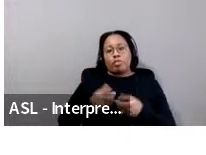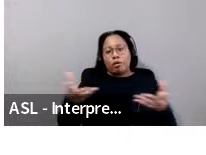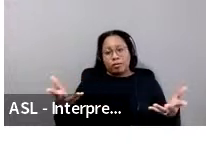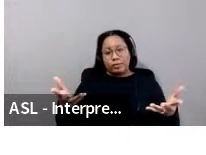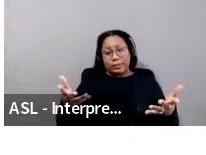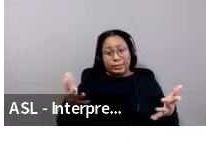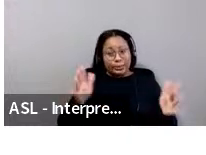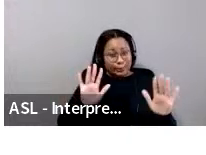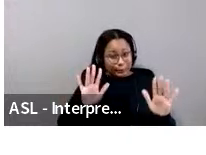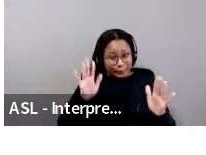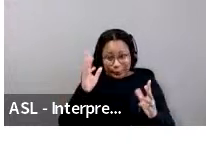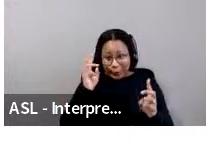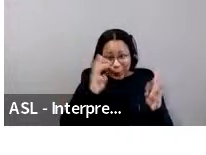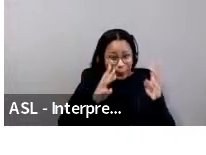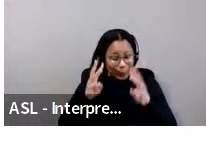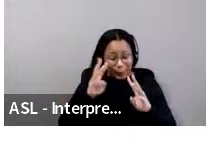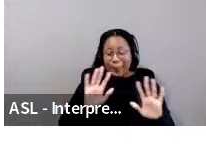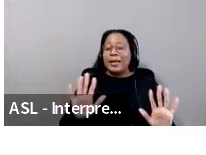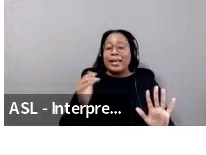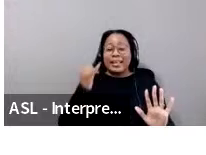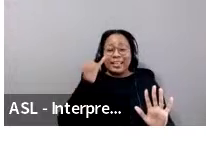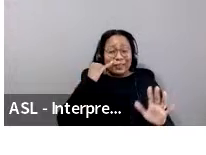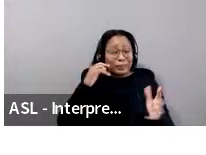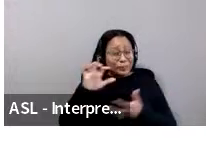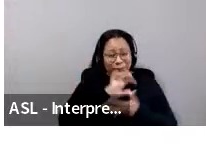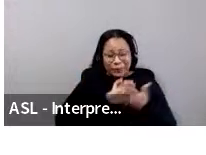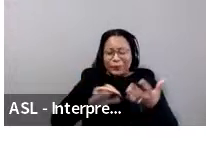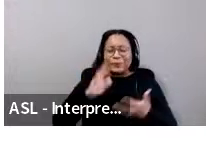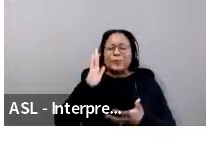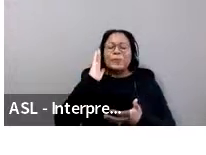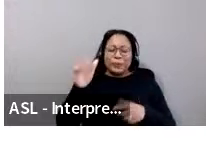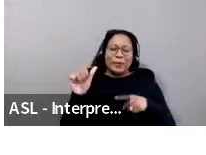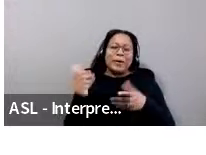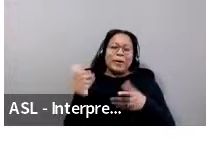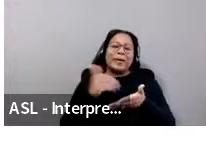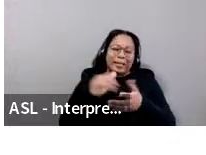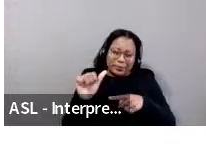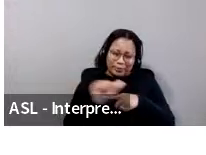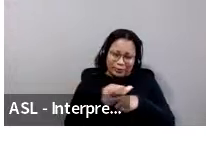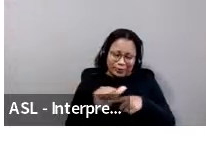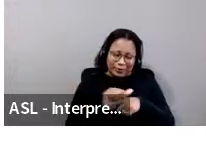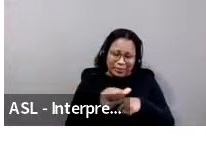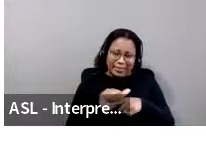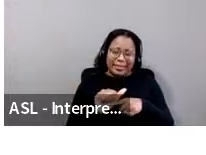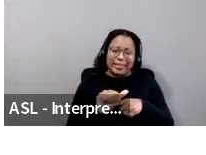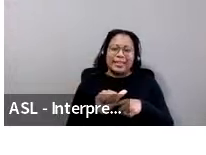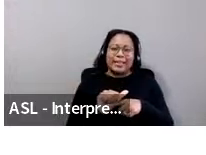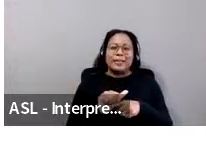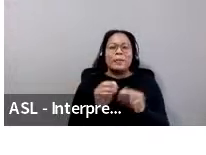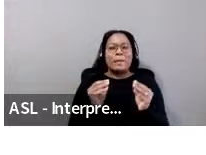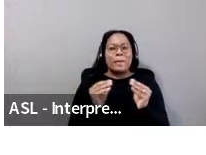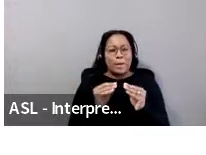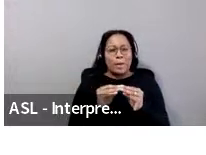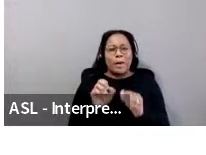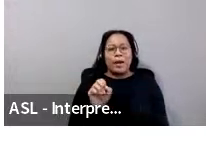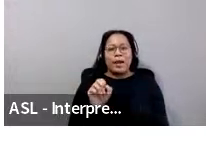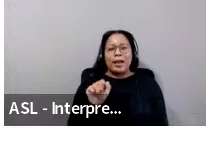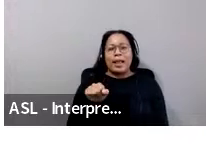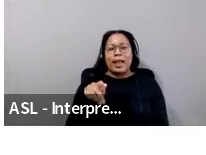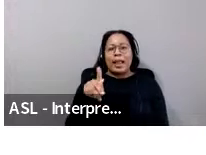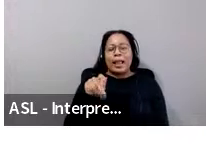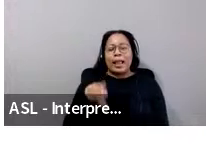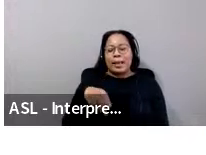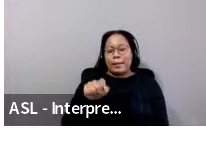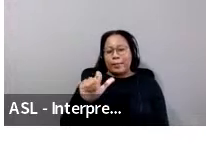was all very confusing, we'll be back to do more trainings with community boards and the public in April on how to use all